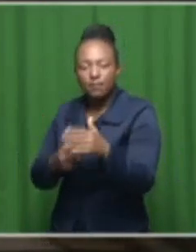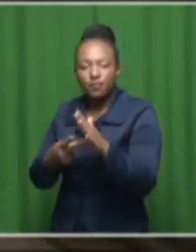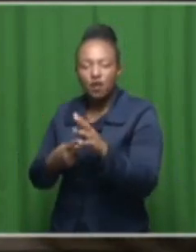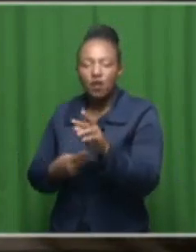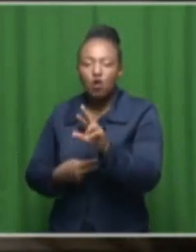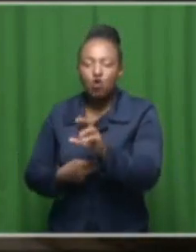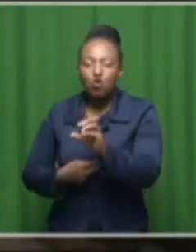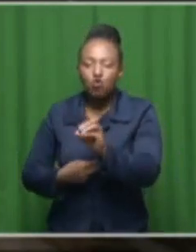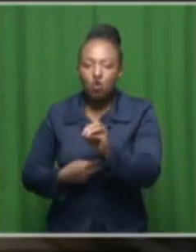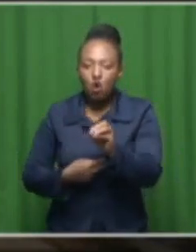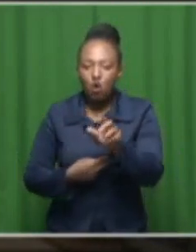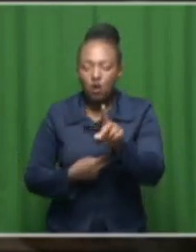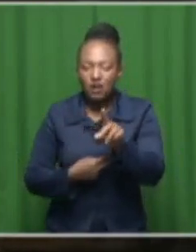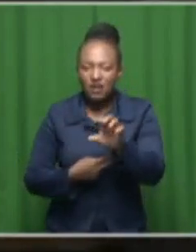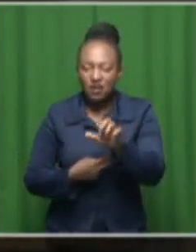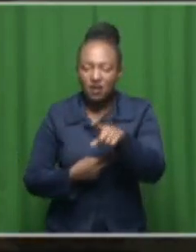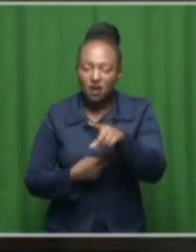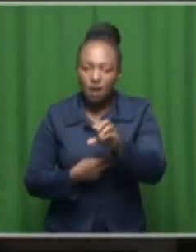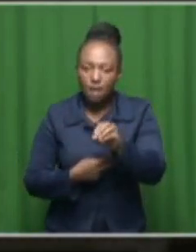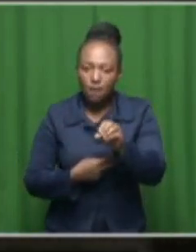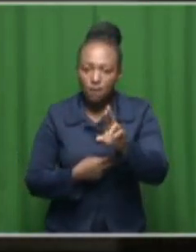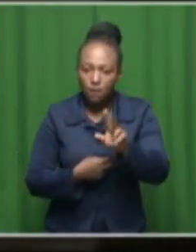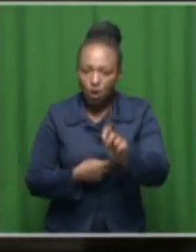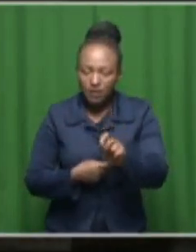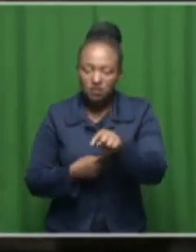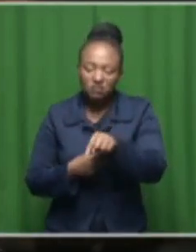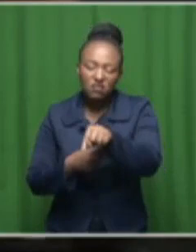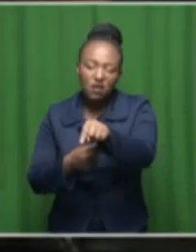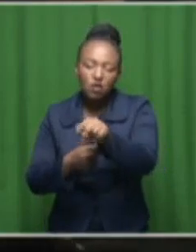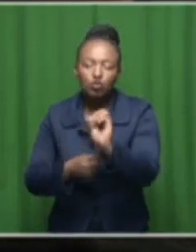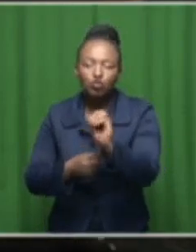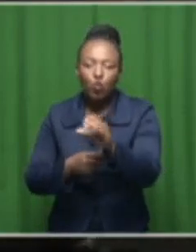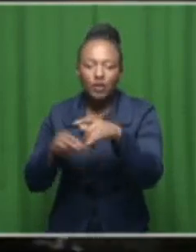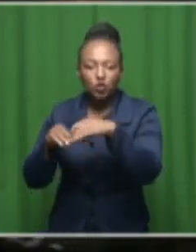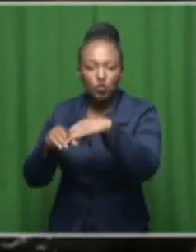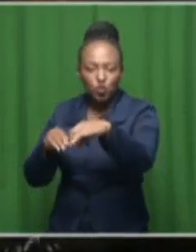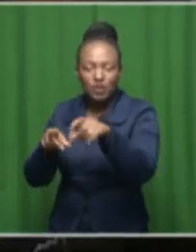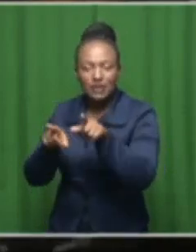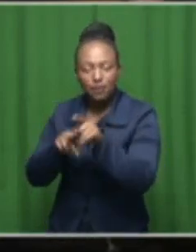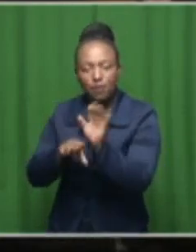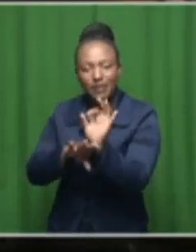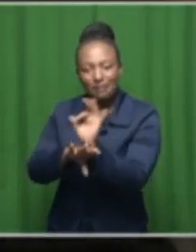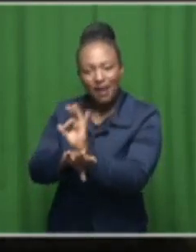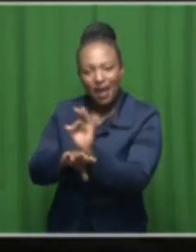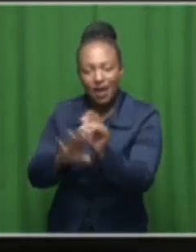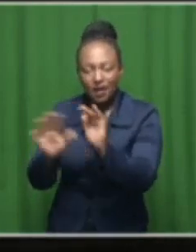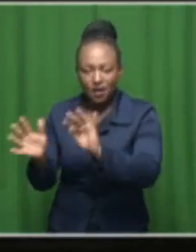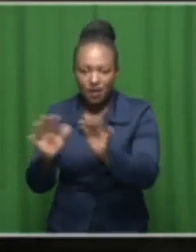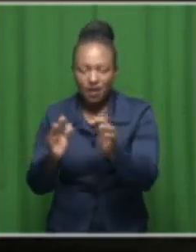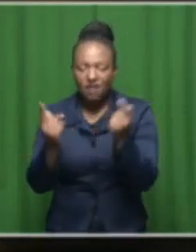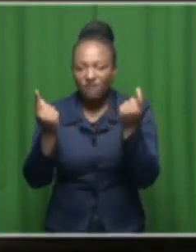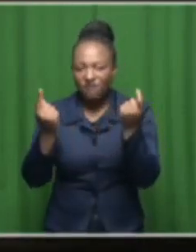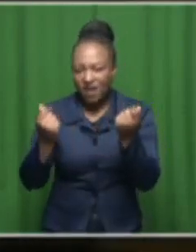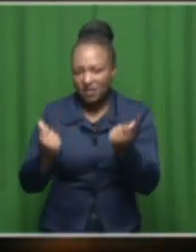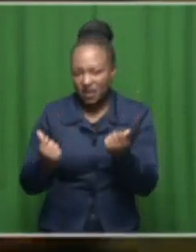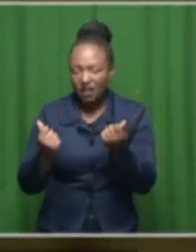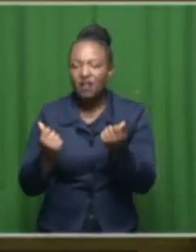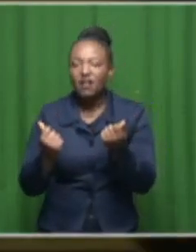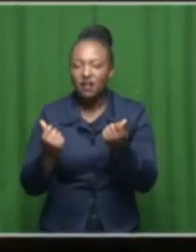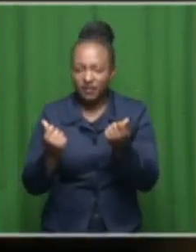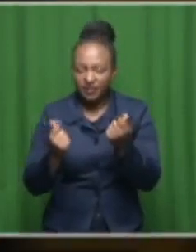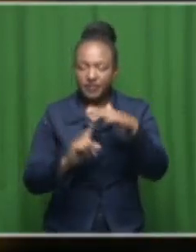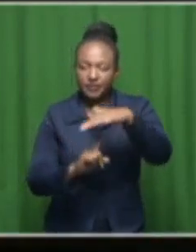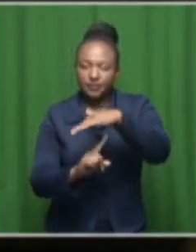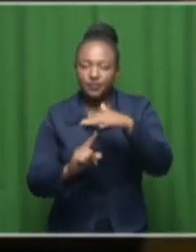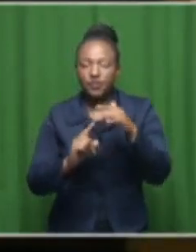Roodepoort into Soweto and doing exactly that land planning. We've obviously got to wait for the financial situation of the country to improve. It's going